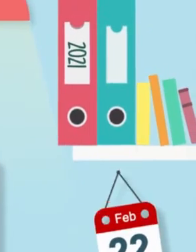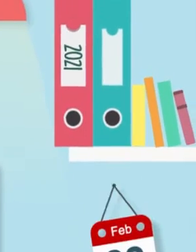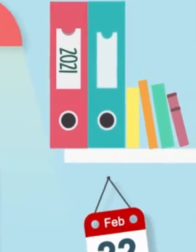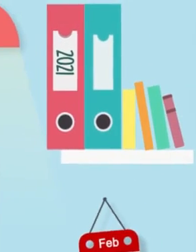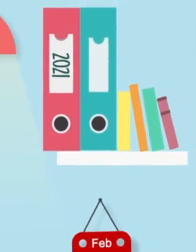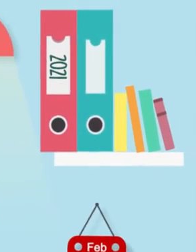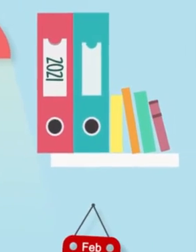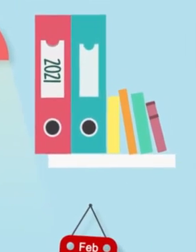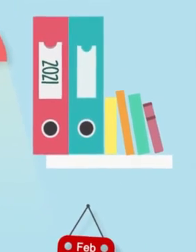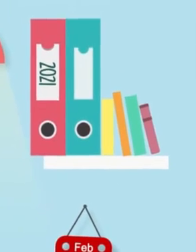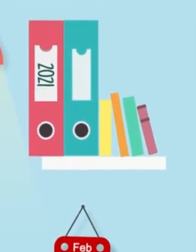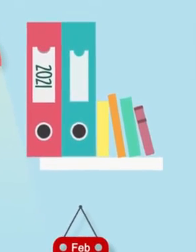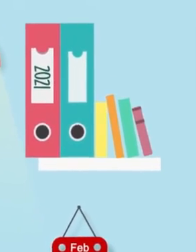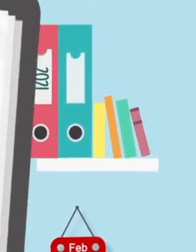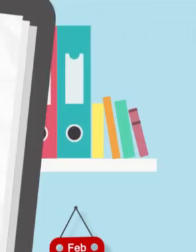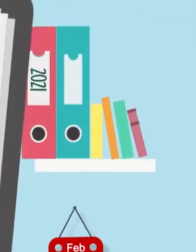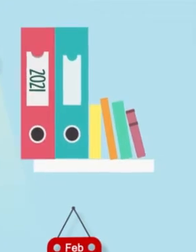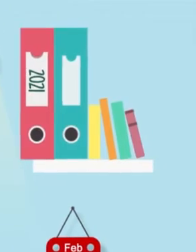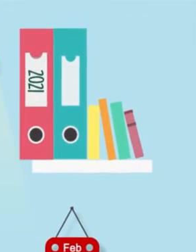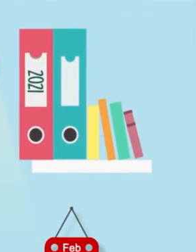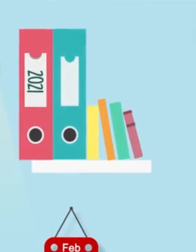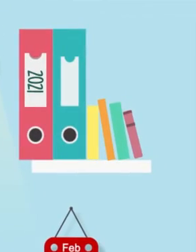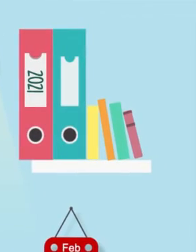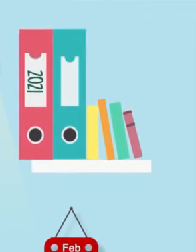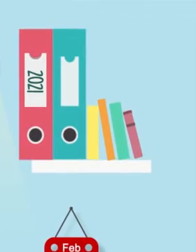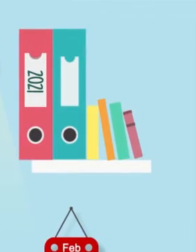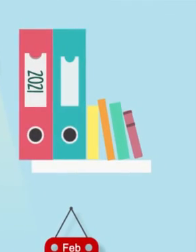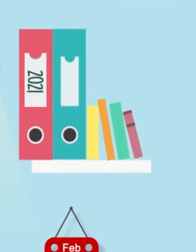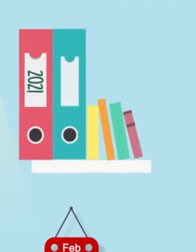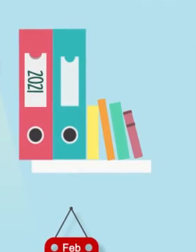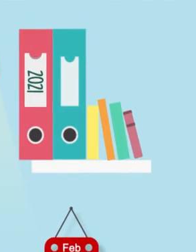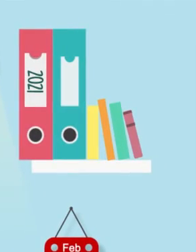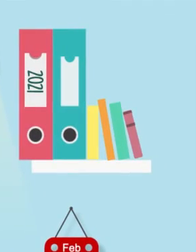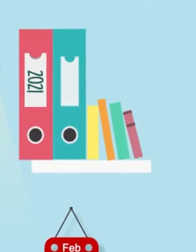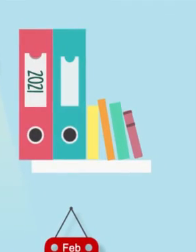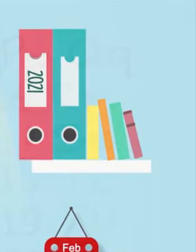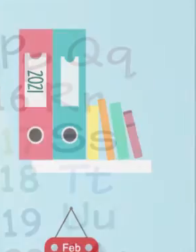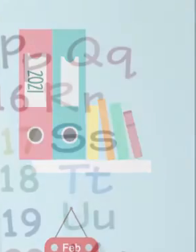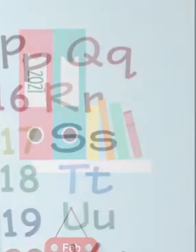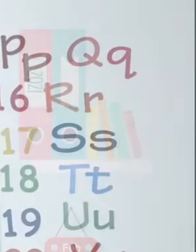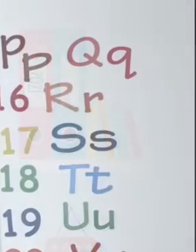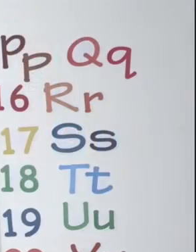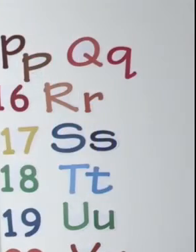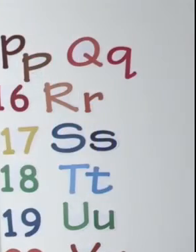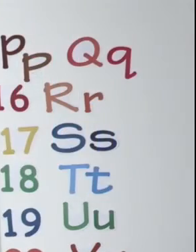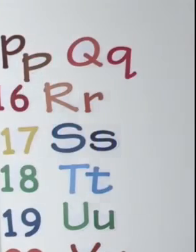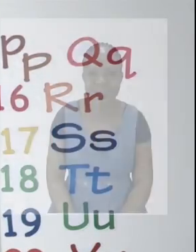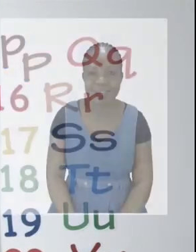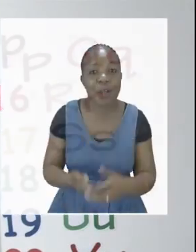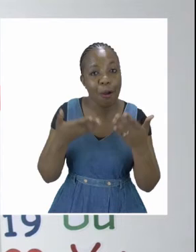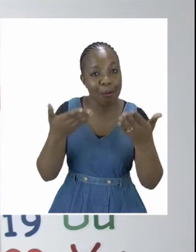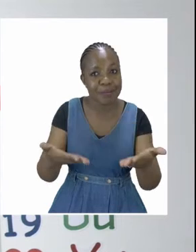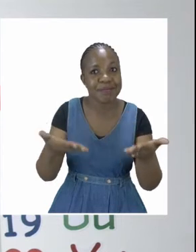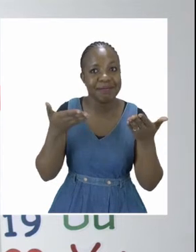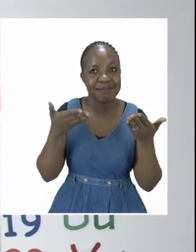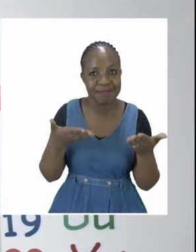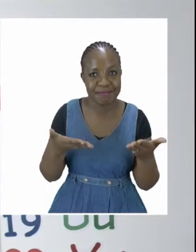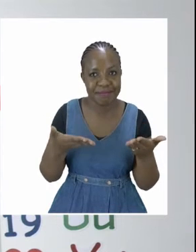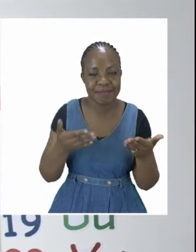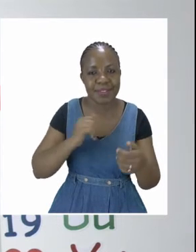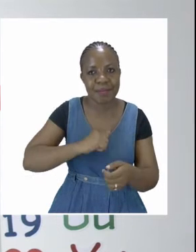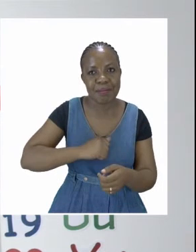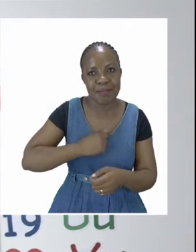just out of their mouth. Zacky, no, Zacky. But That's bad. okay, but it's the